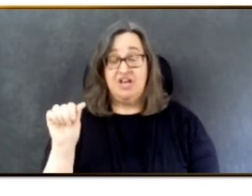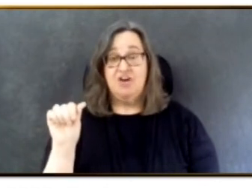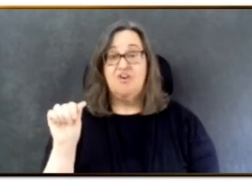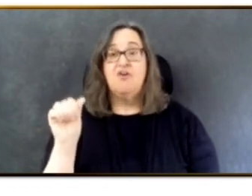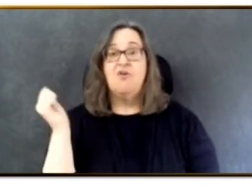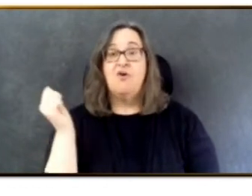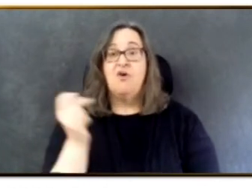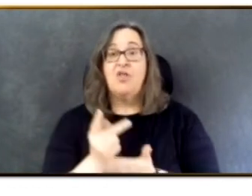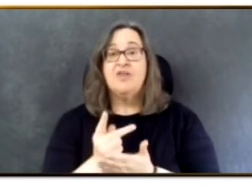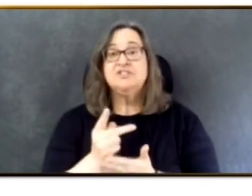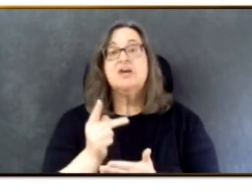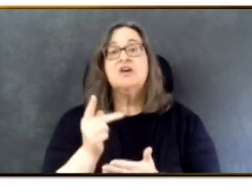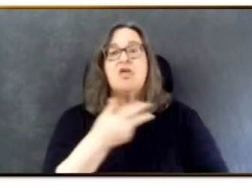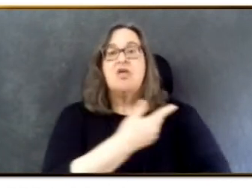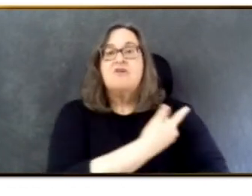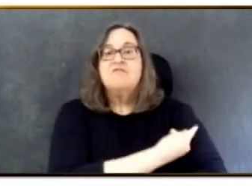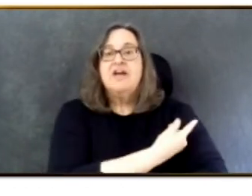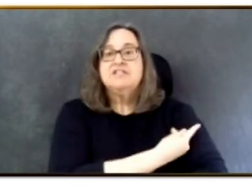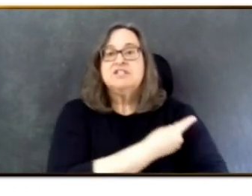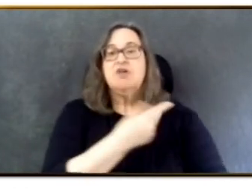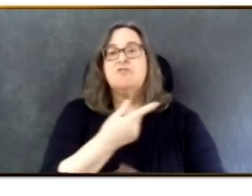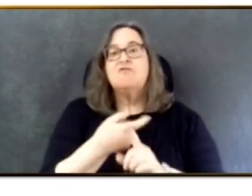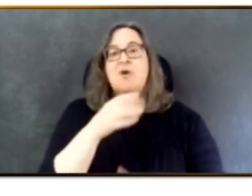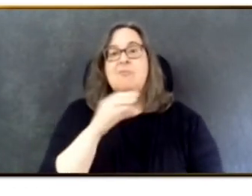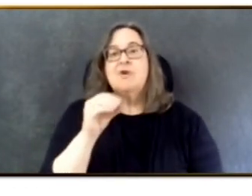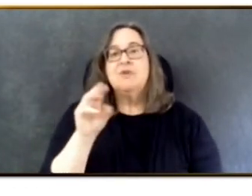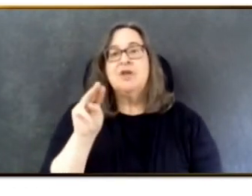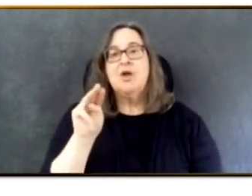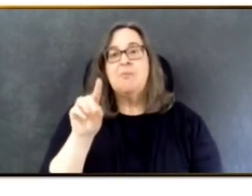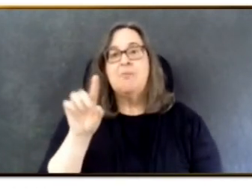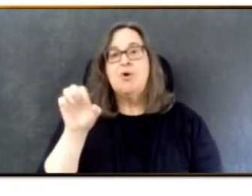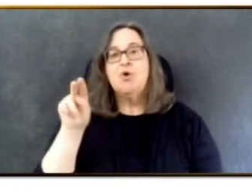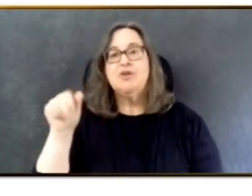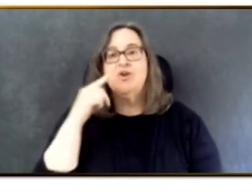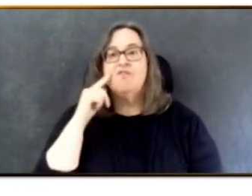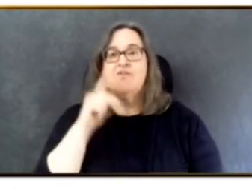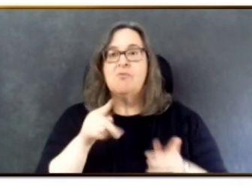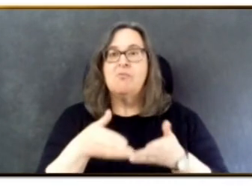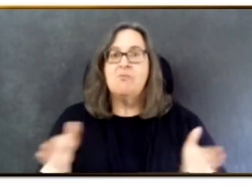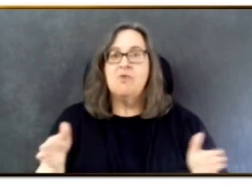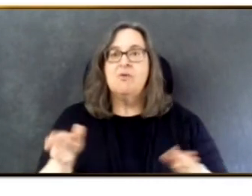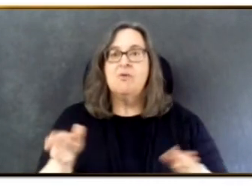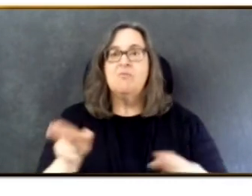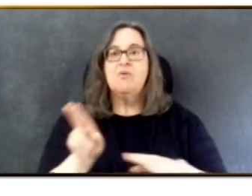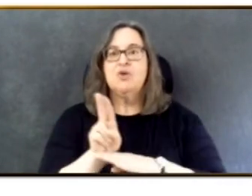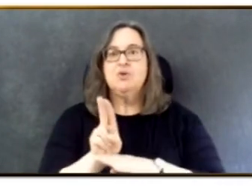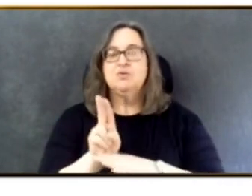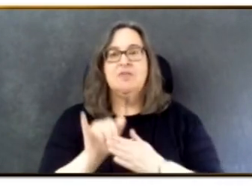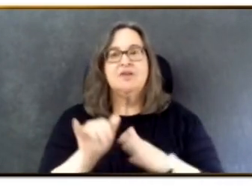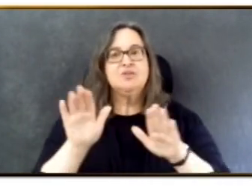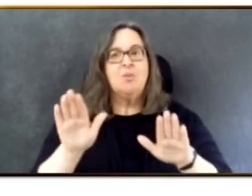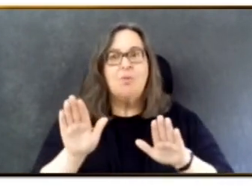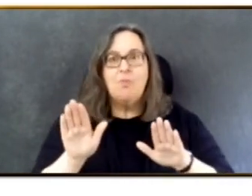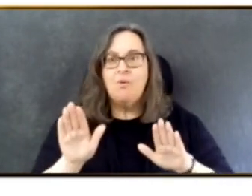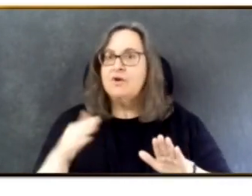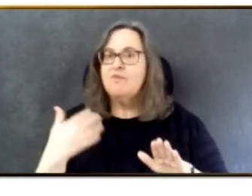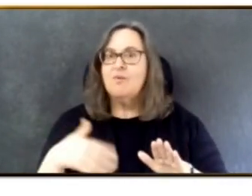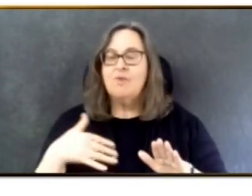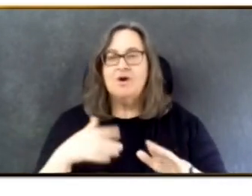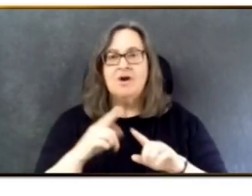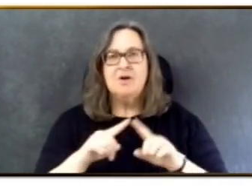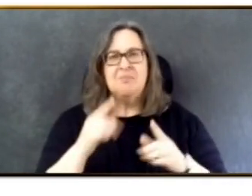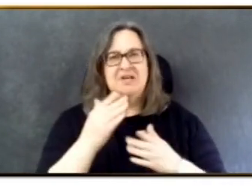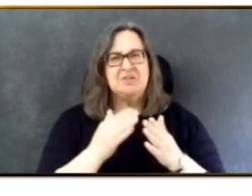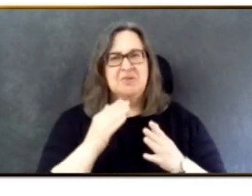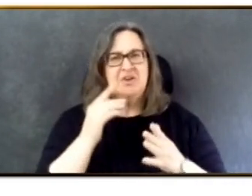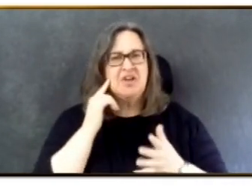Moderna COVID-19 vaccine for public use. This is a wonderful development, but it may create some confusion among